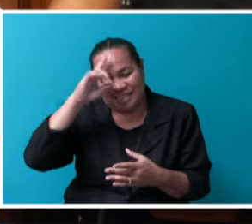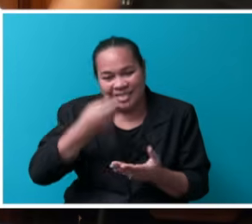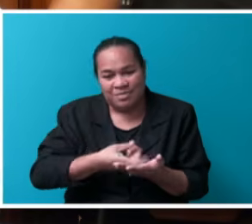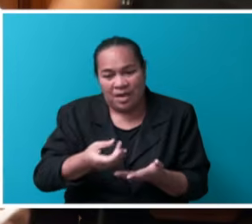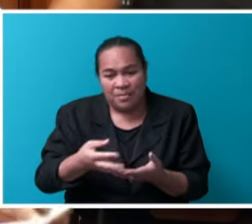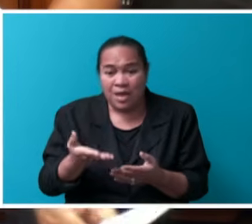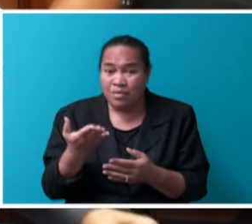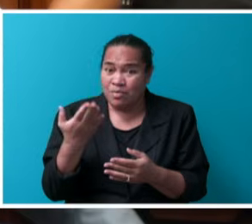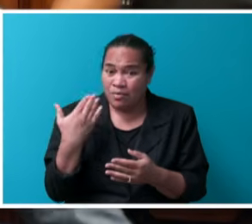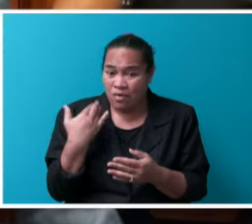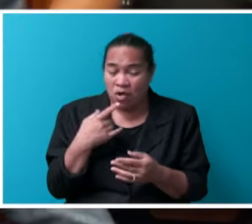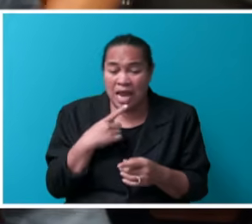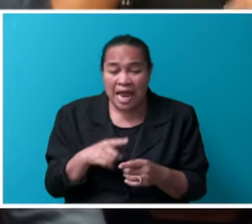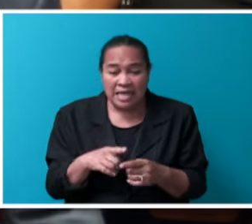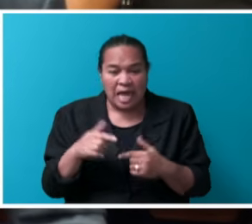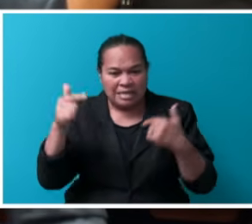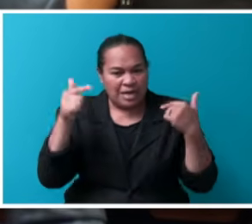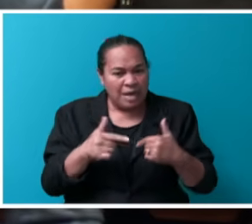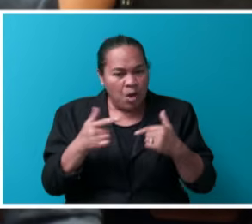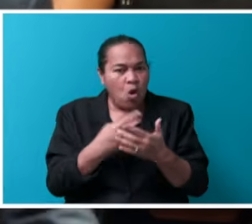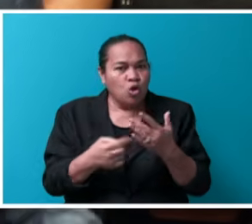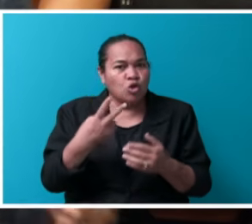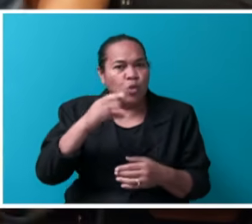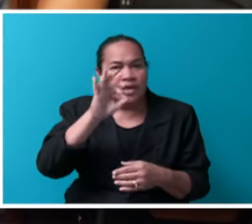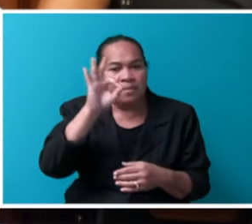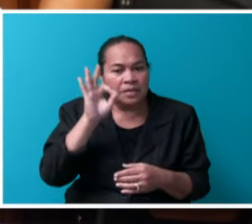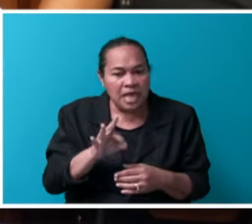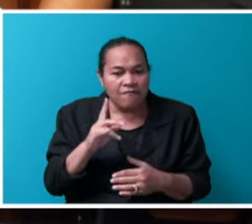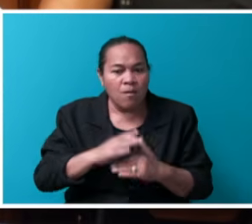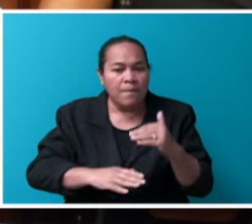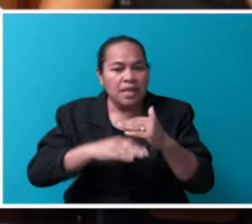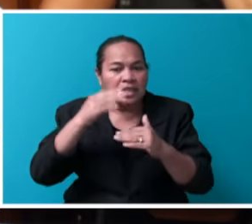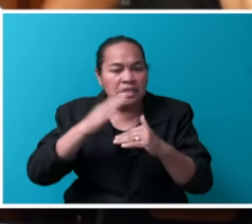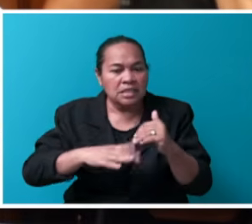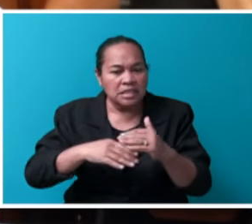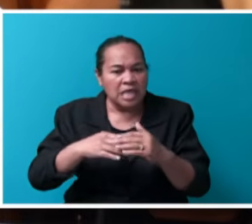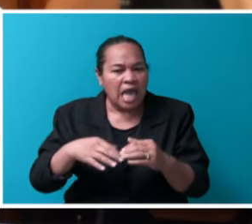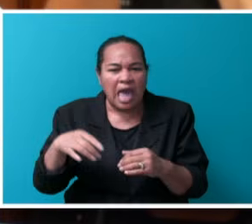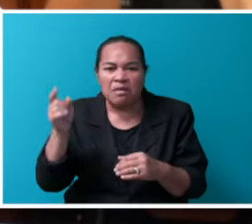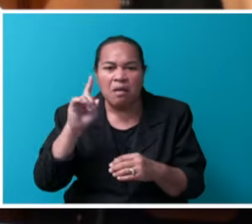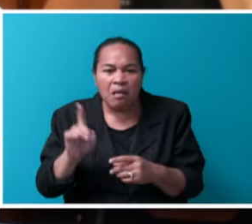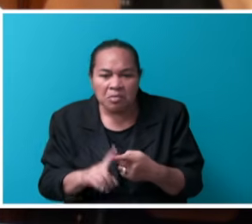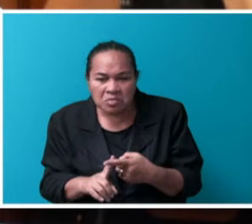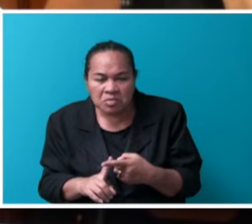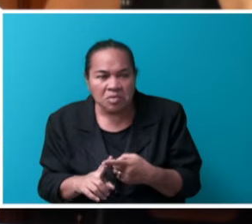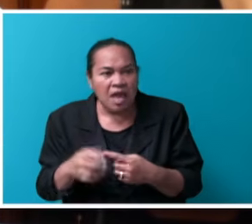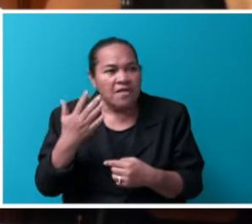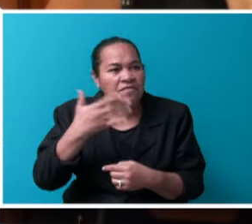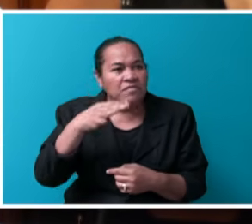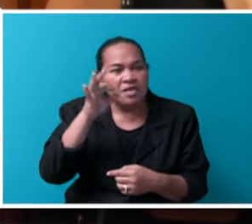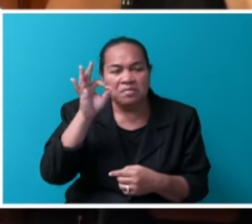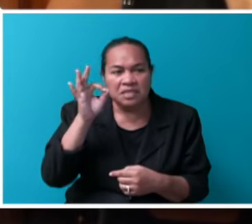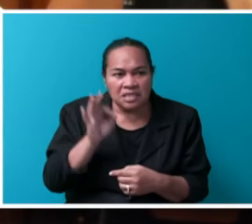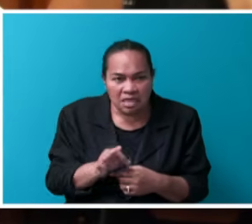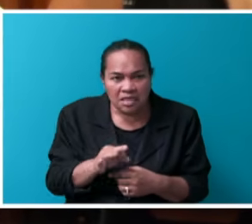rules, such as limiting only 20% for building and compound maintenance, 15% for IT equipment, or 30%